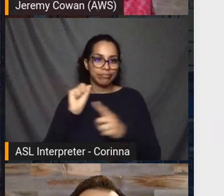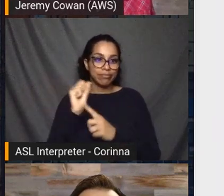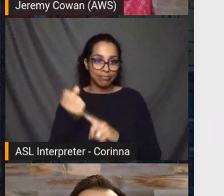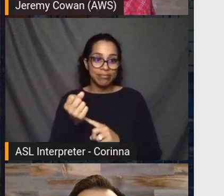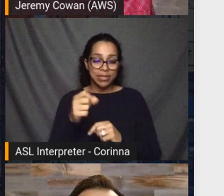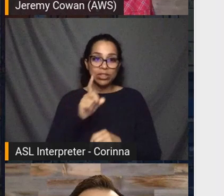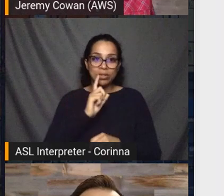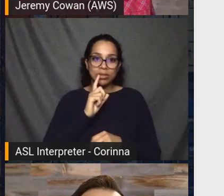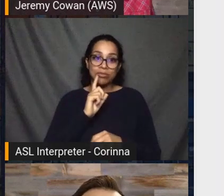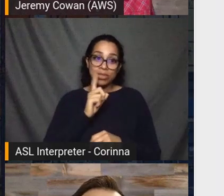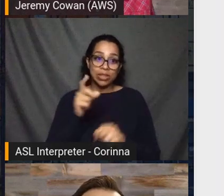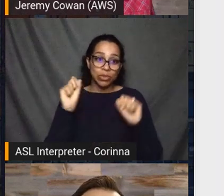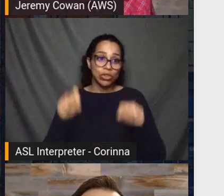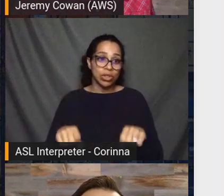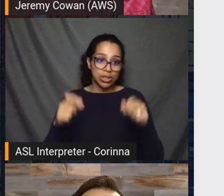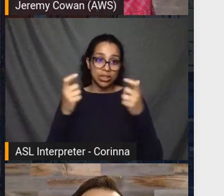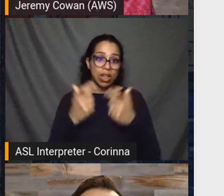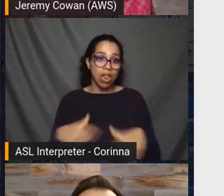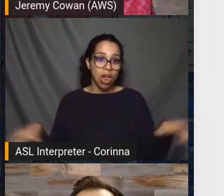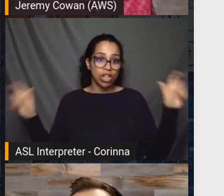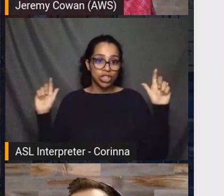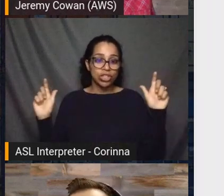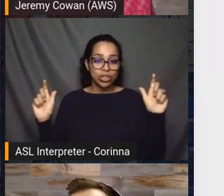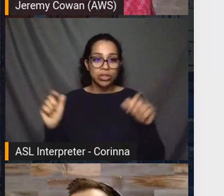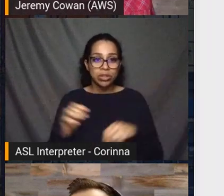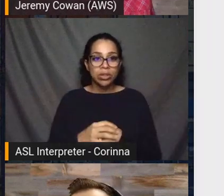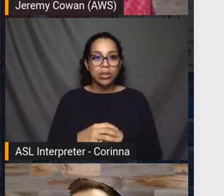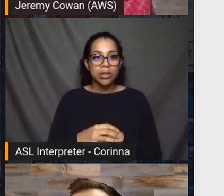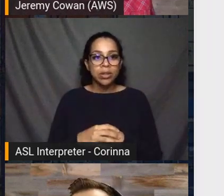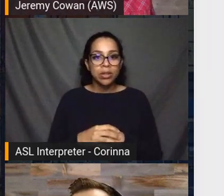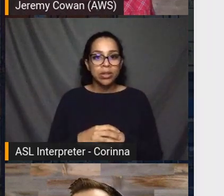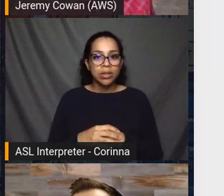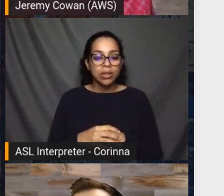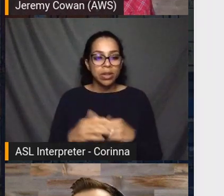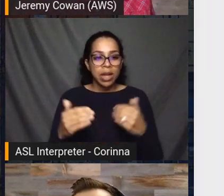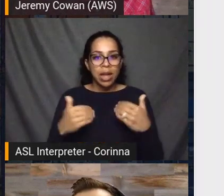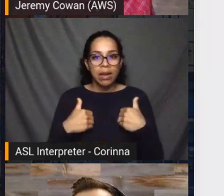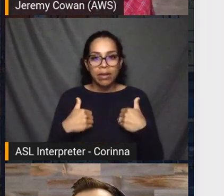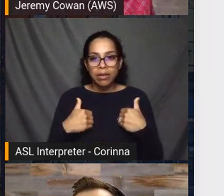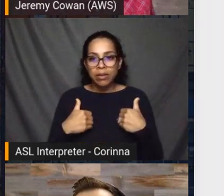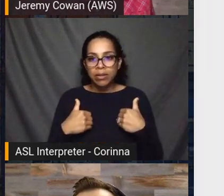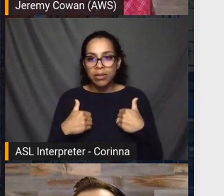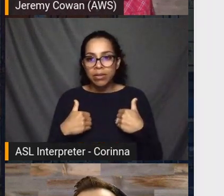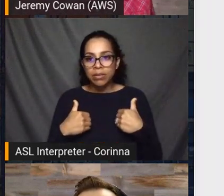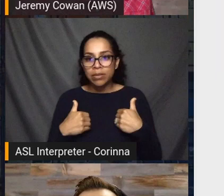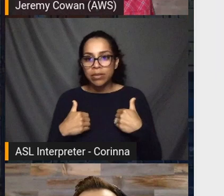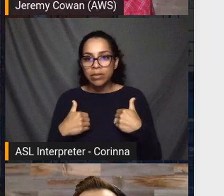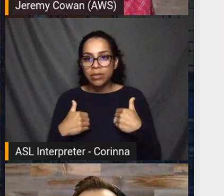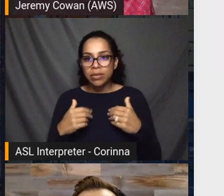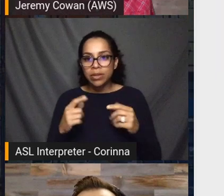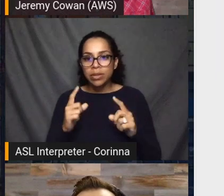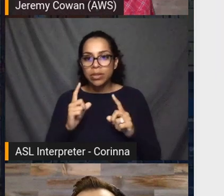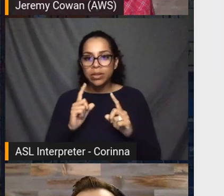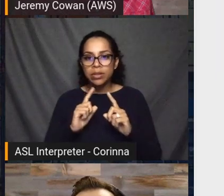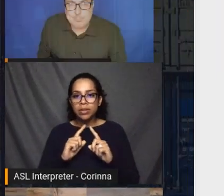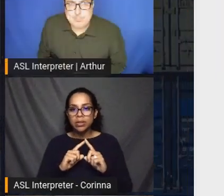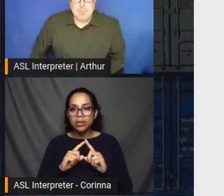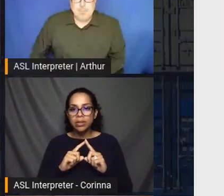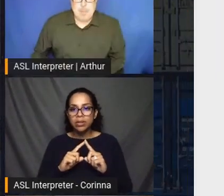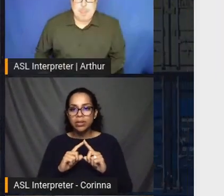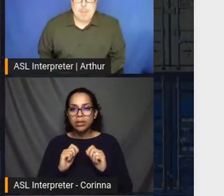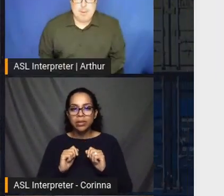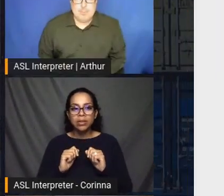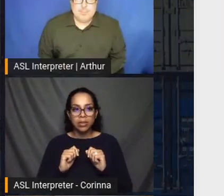It's globally unique and hierarchical addressing. We do have different IP addressing schemes within